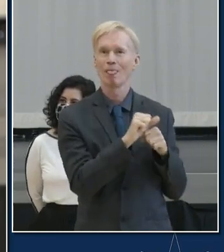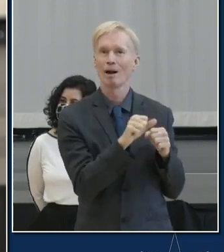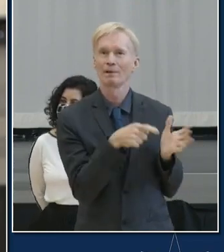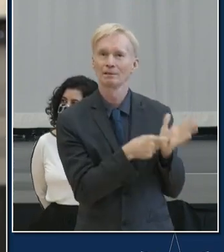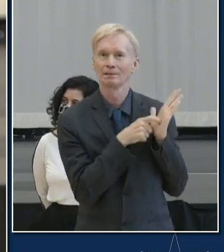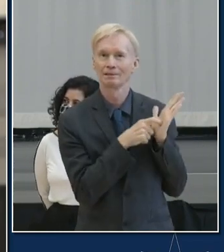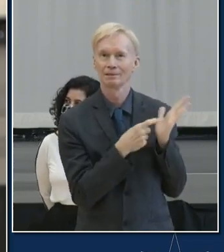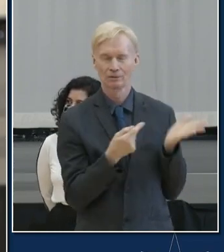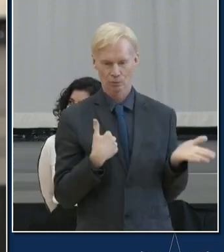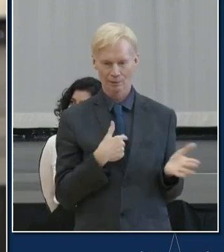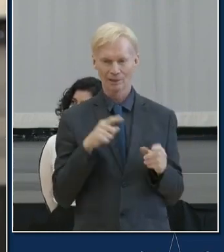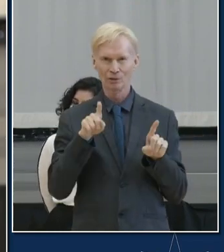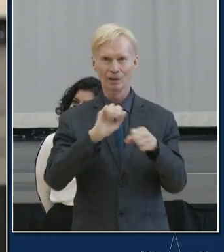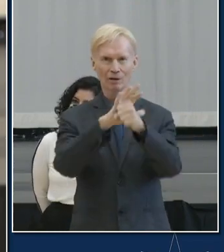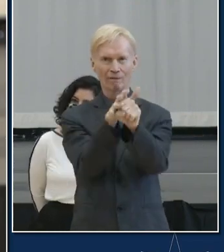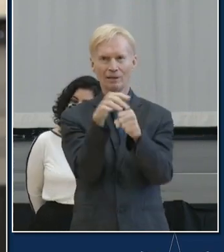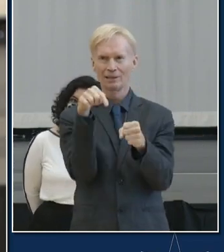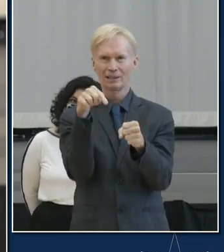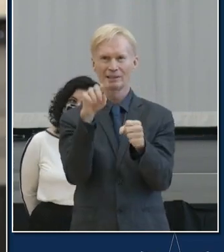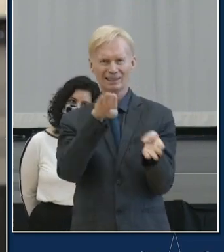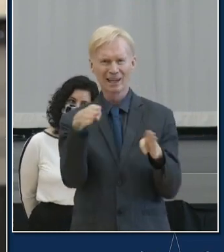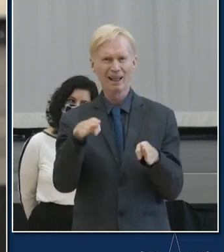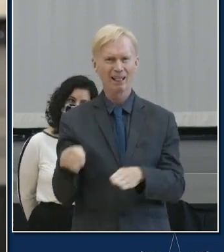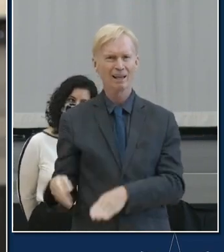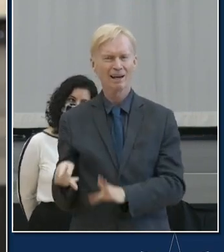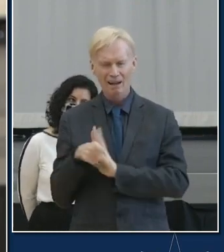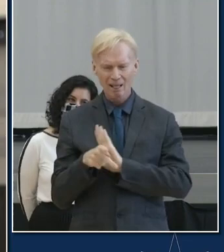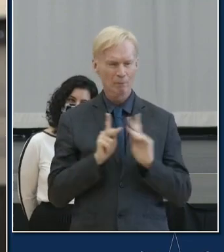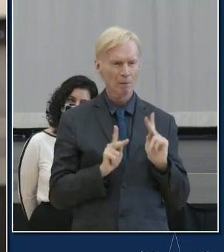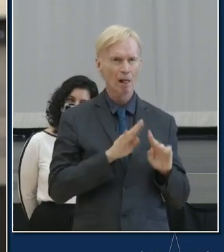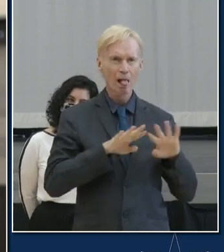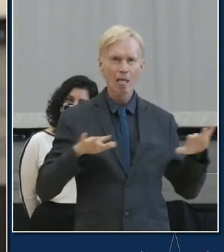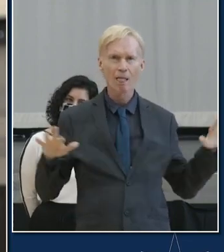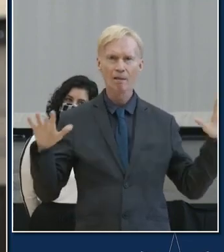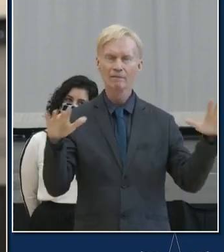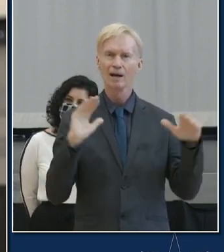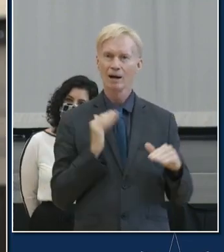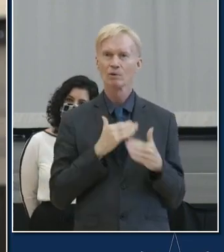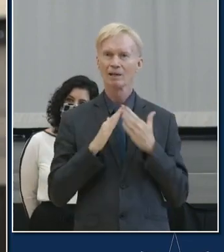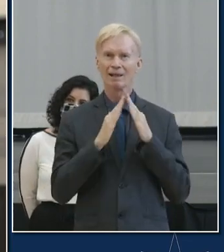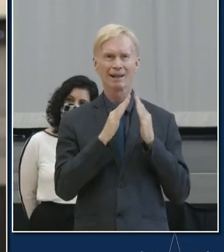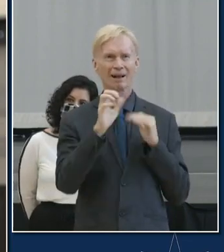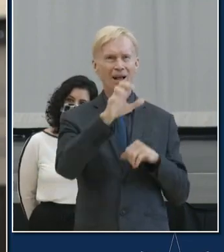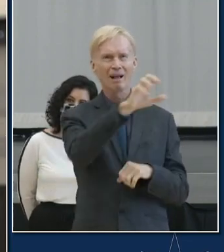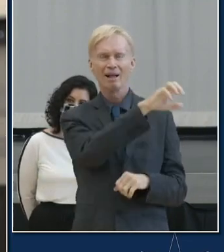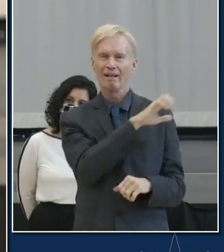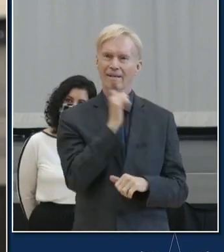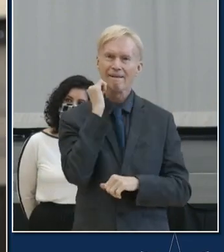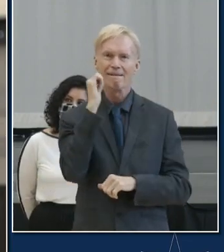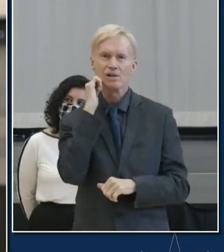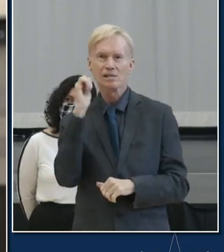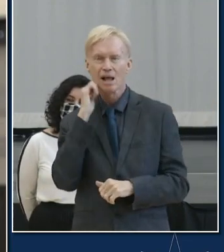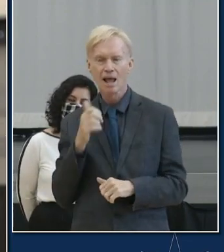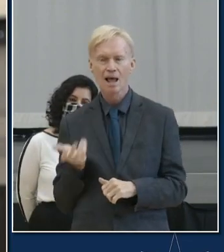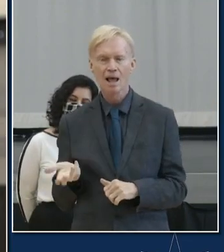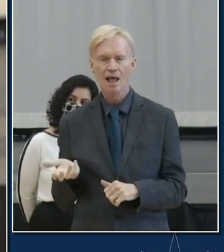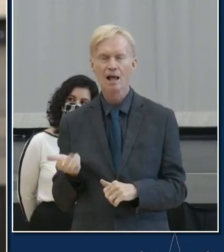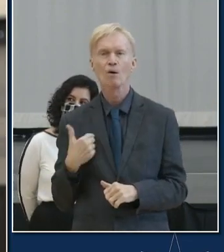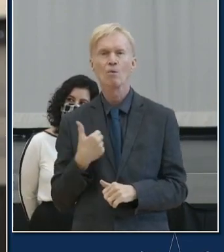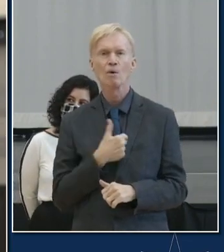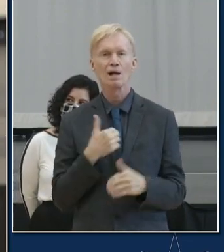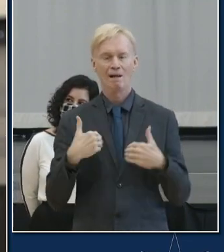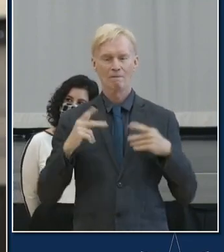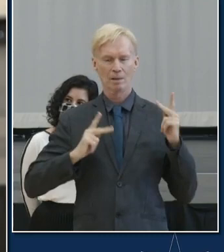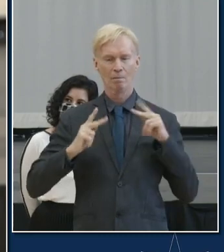We have a deadly variant that is killing people in our city every single day. We have people